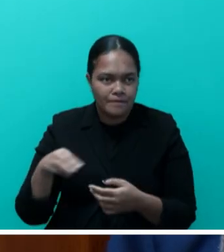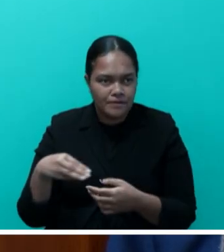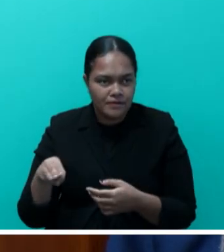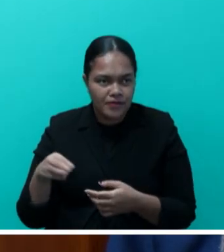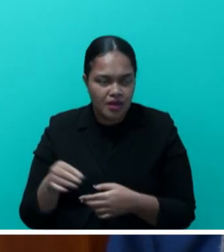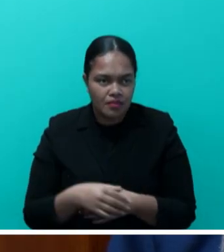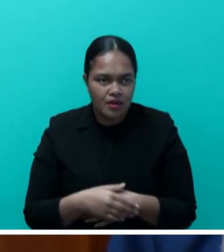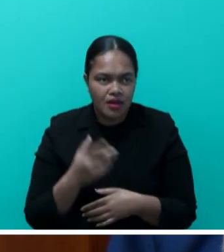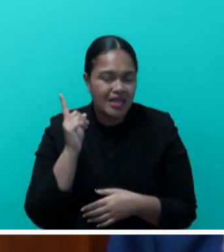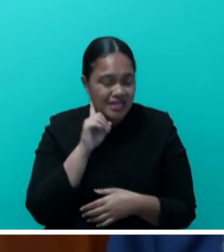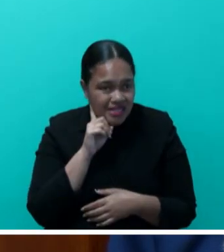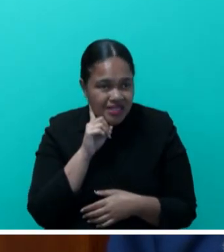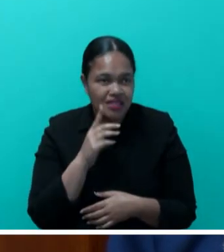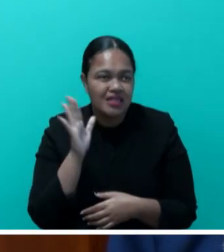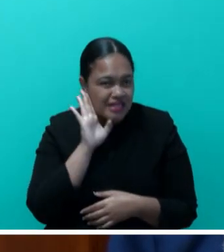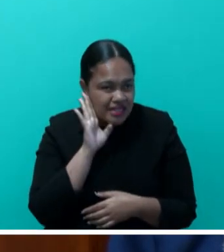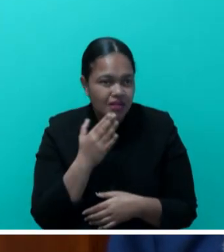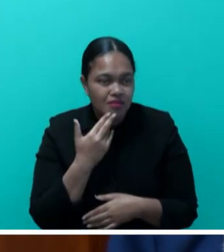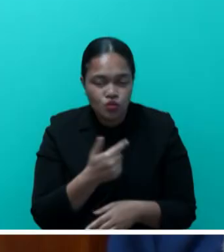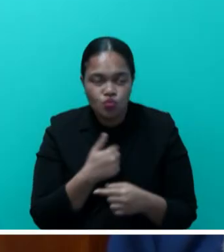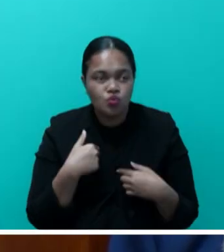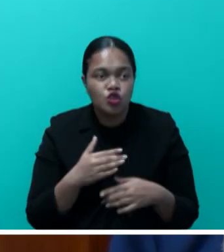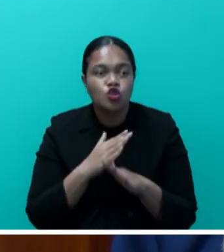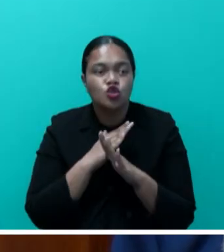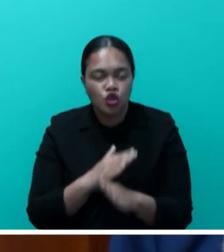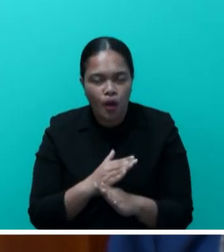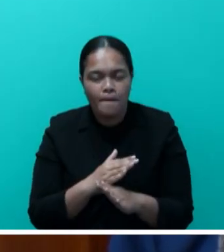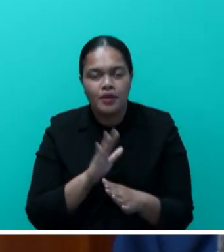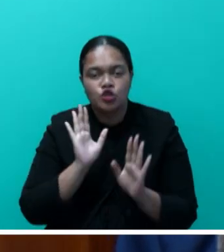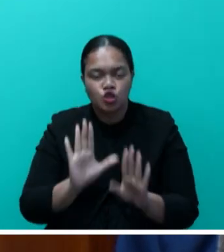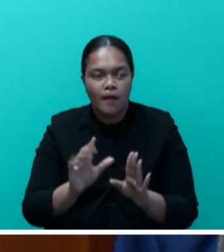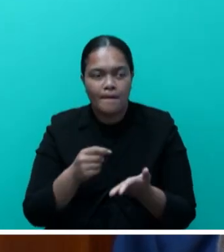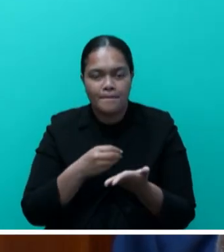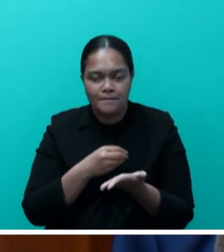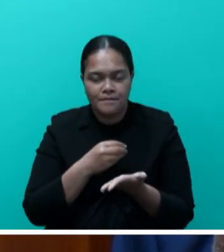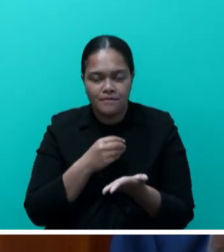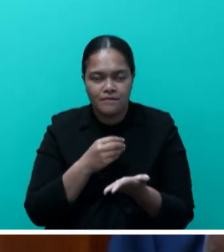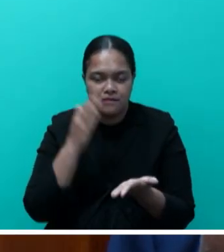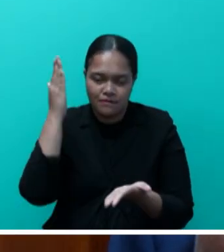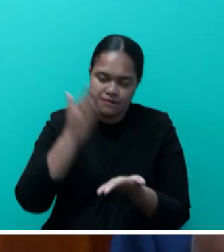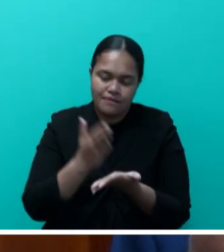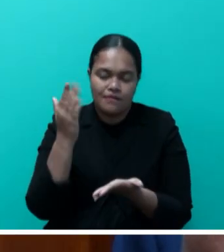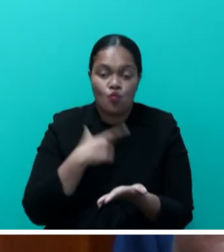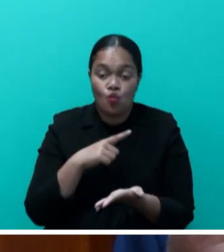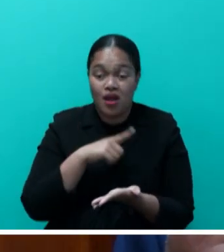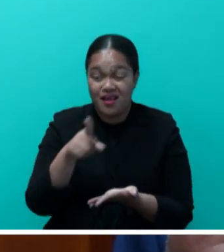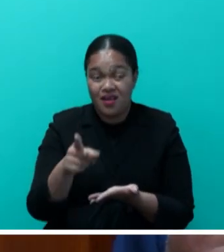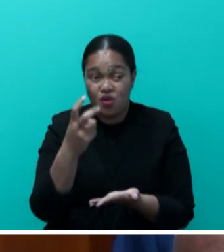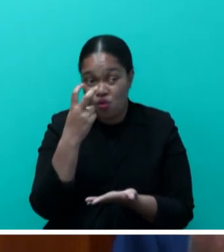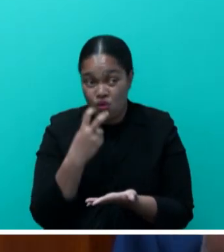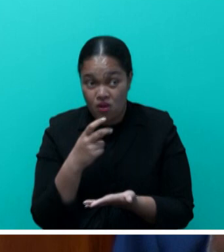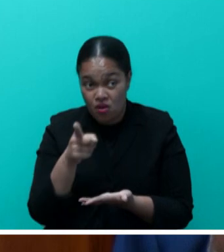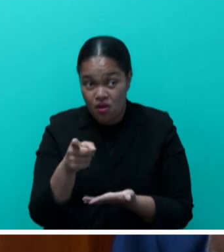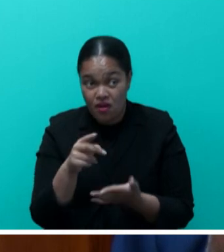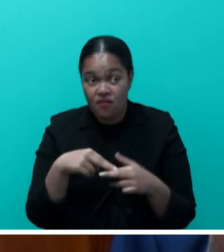Listen, we stop the payment, and sure enough, Honourable Speaker, that older person, sorry, not that older